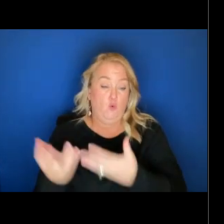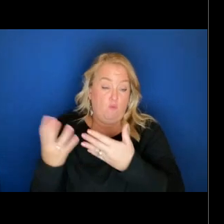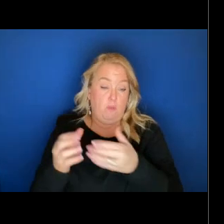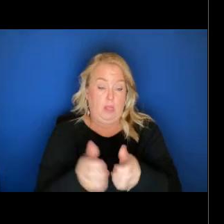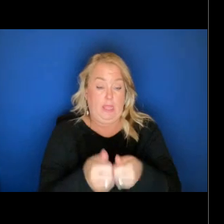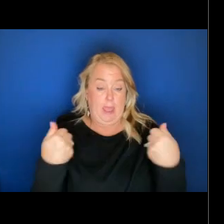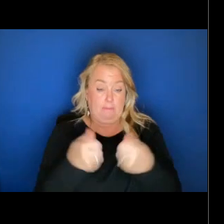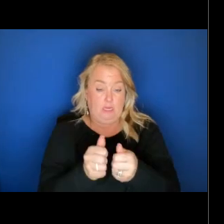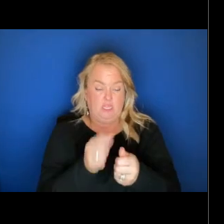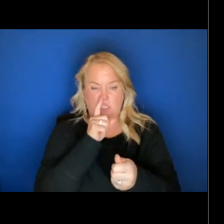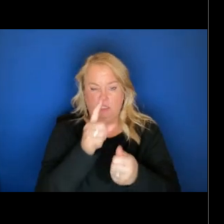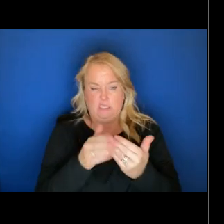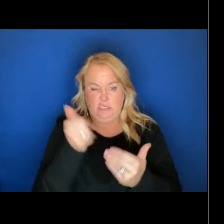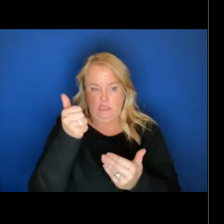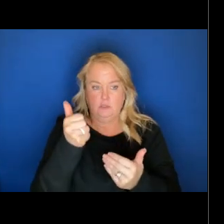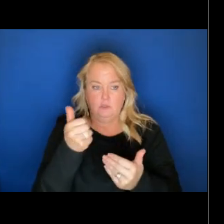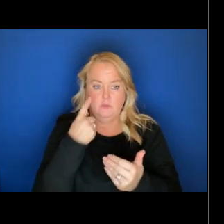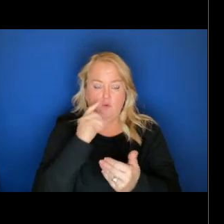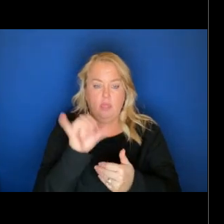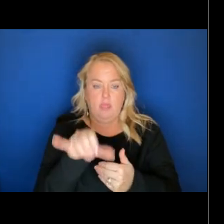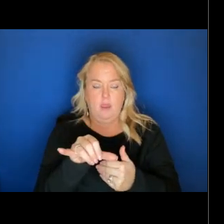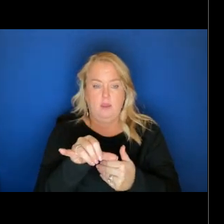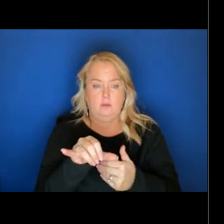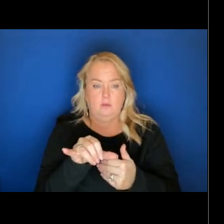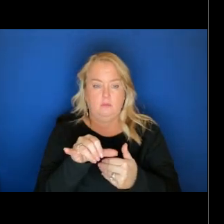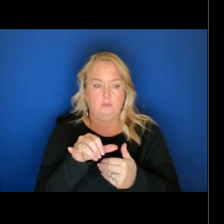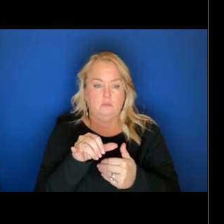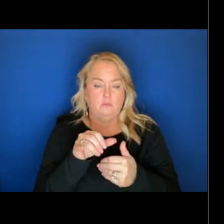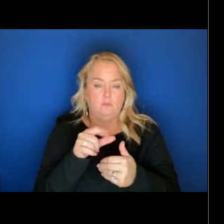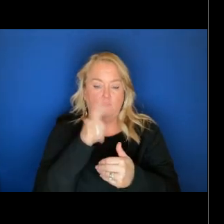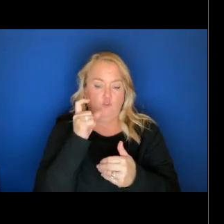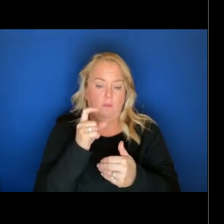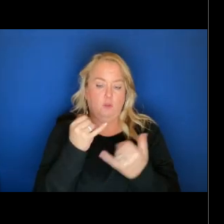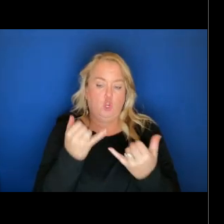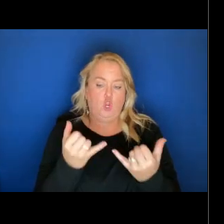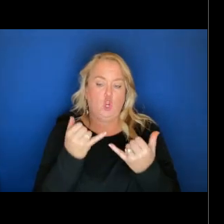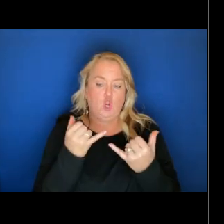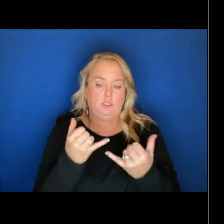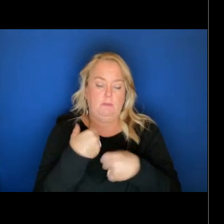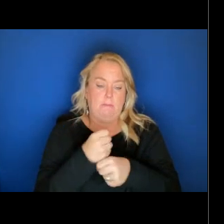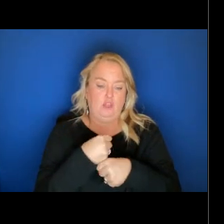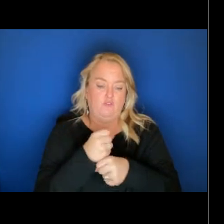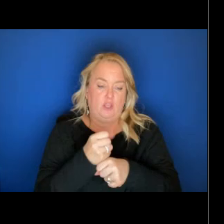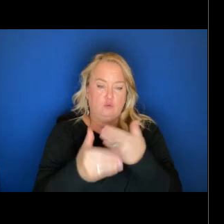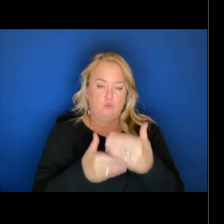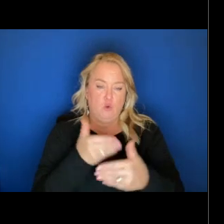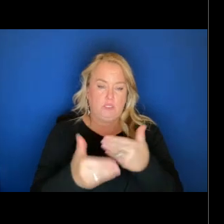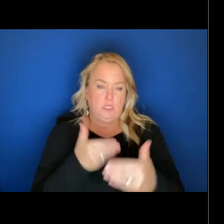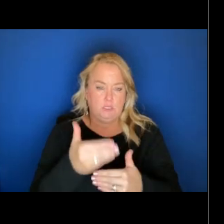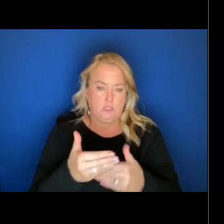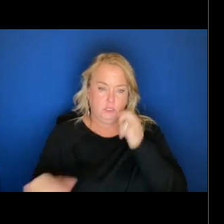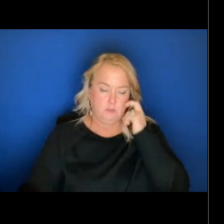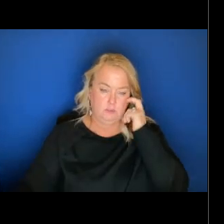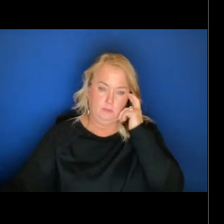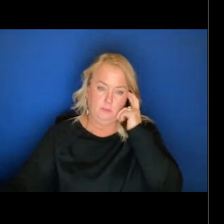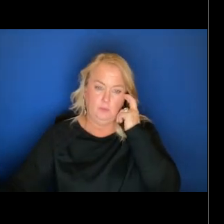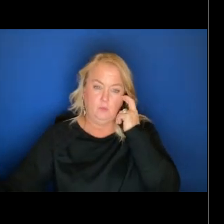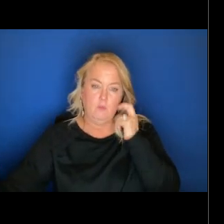the easiest to accomplish based on current manufacturing processes.